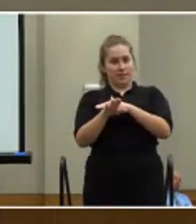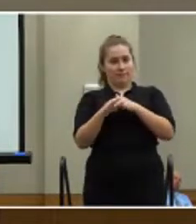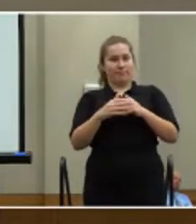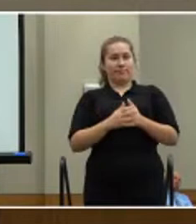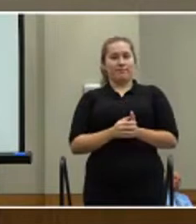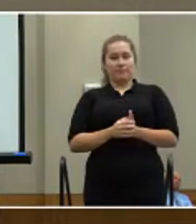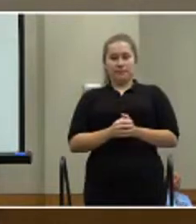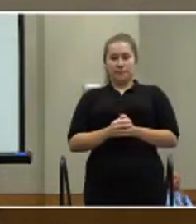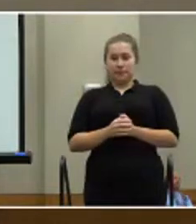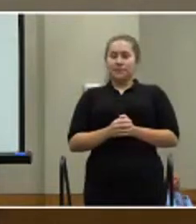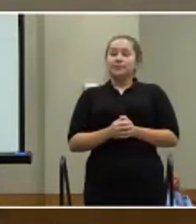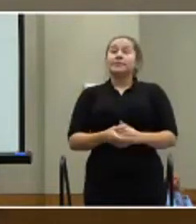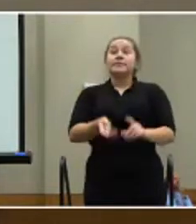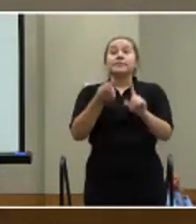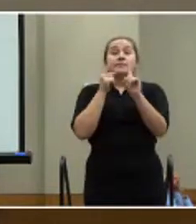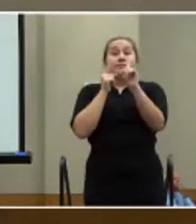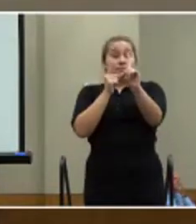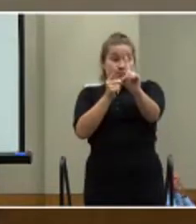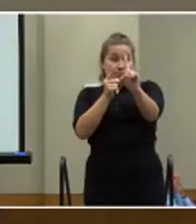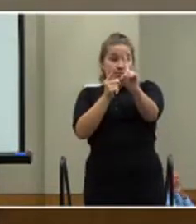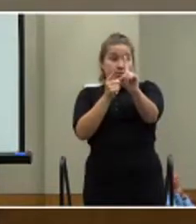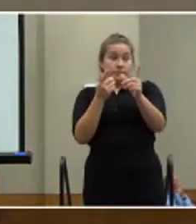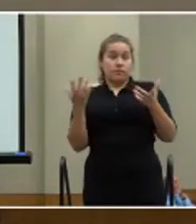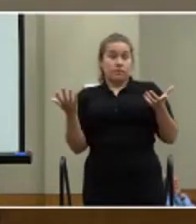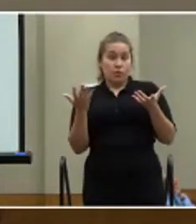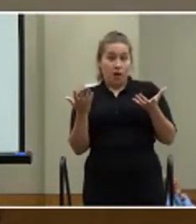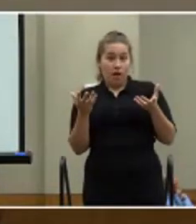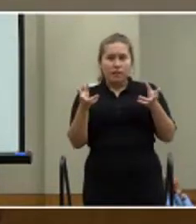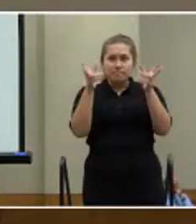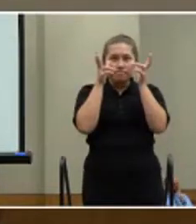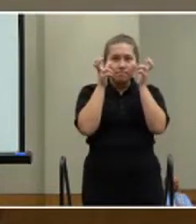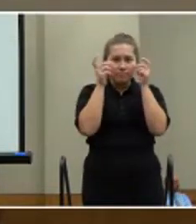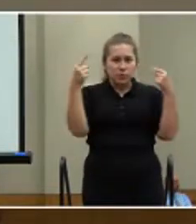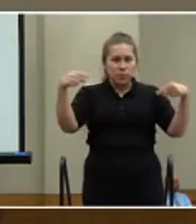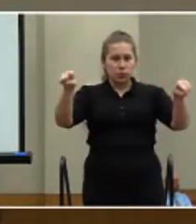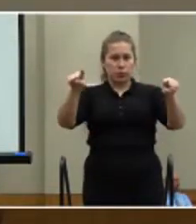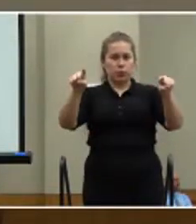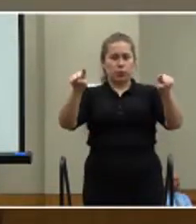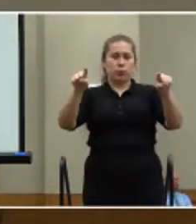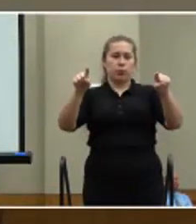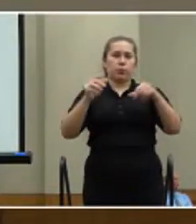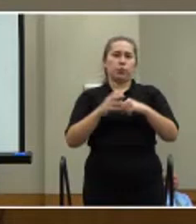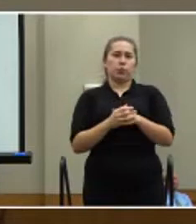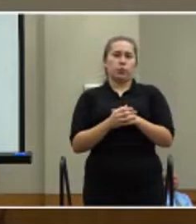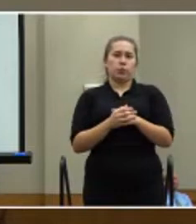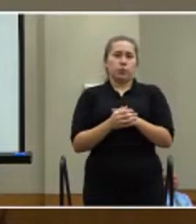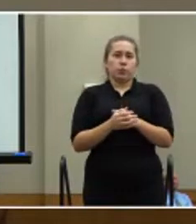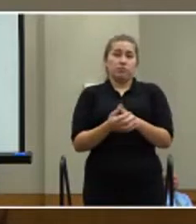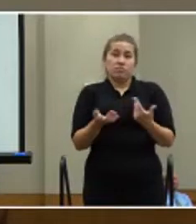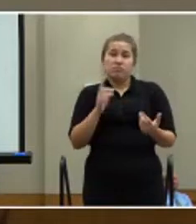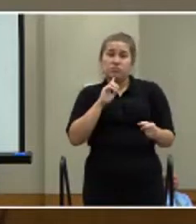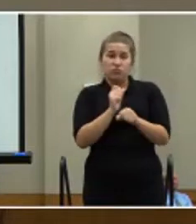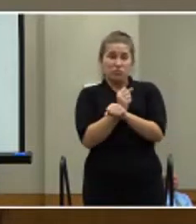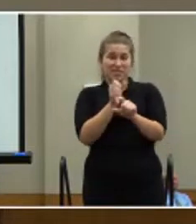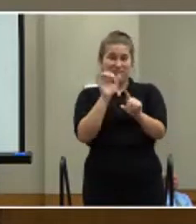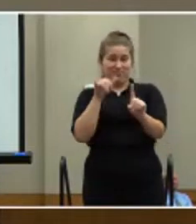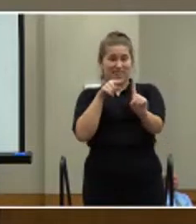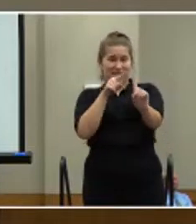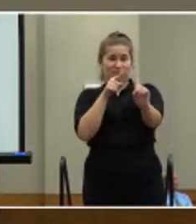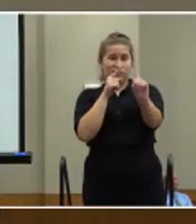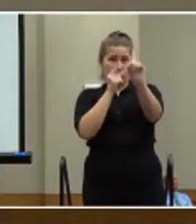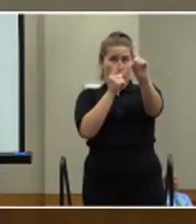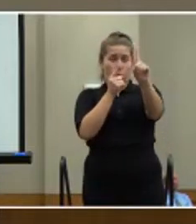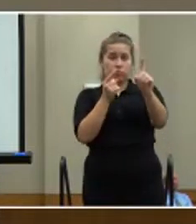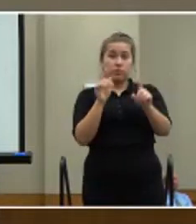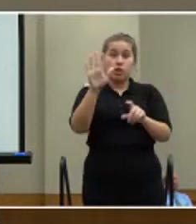All right, our main goal is to listen to you, and that really is our goal today. We want to